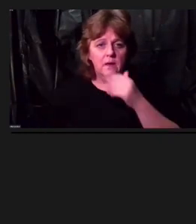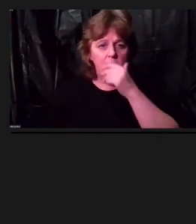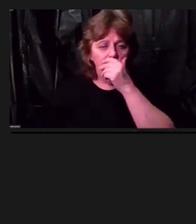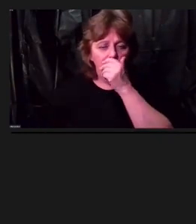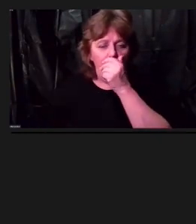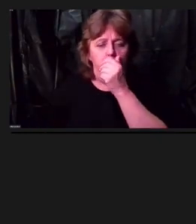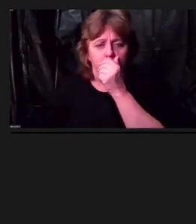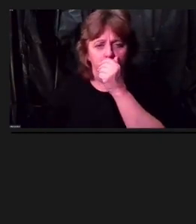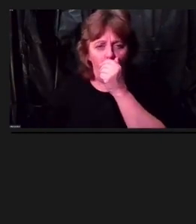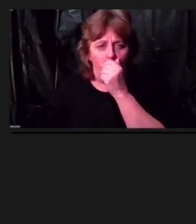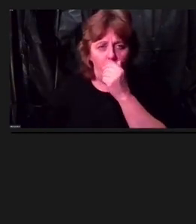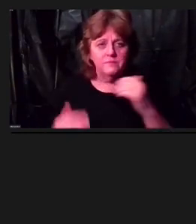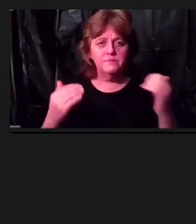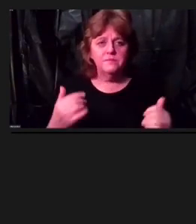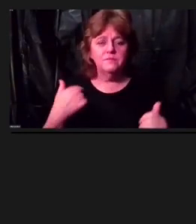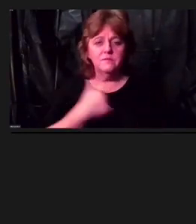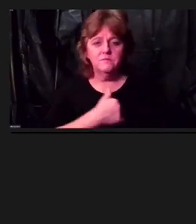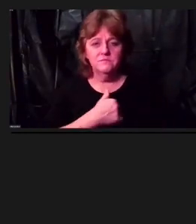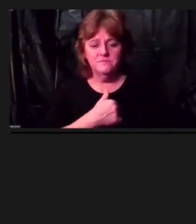Well, we are now,